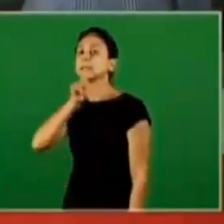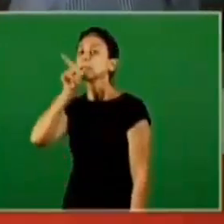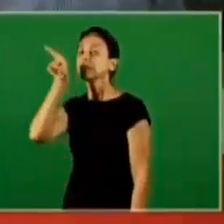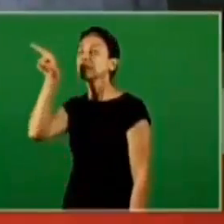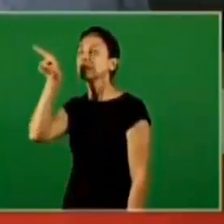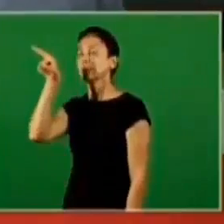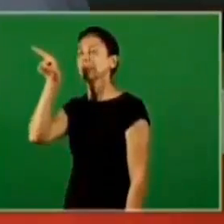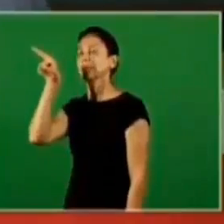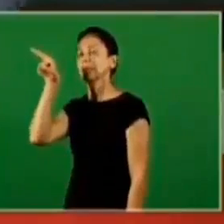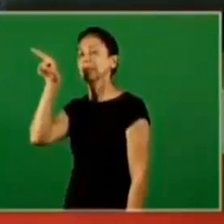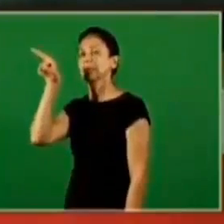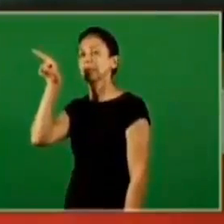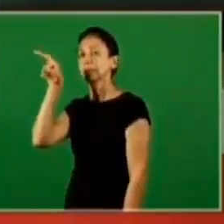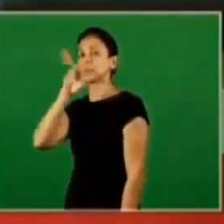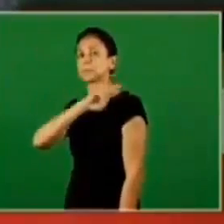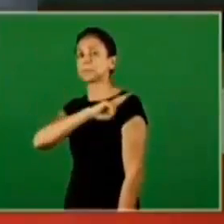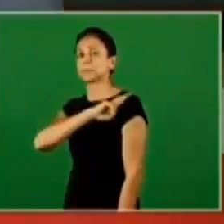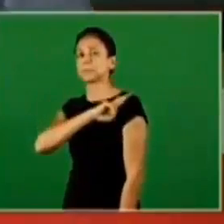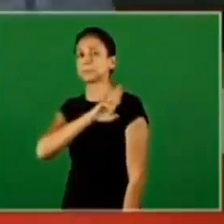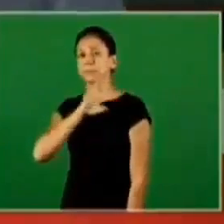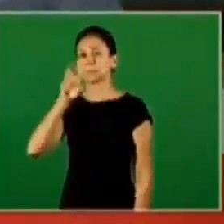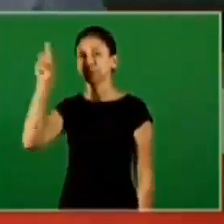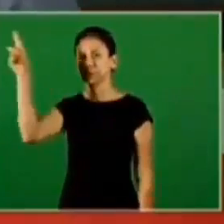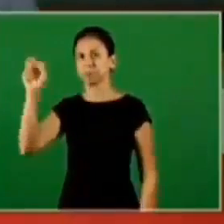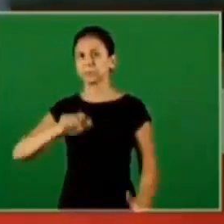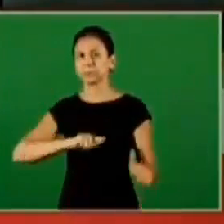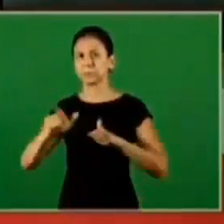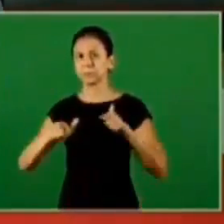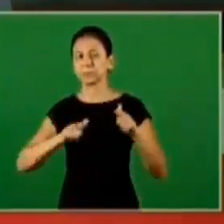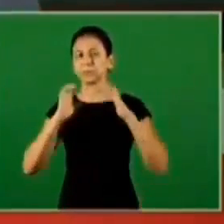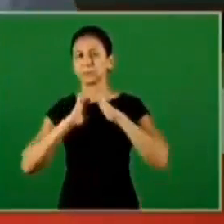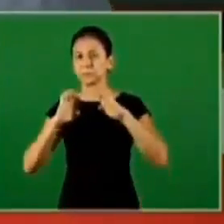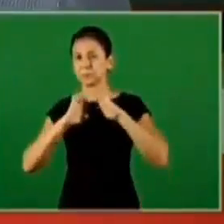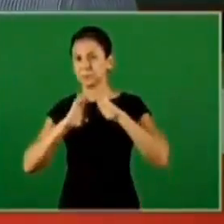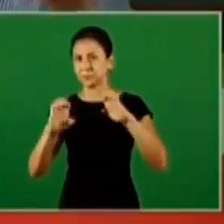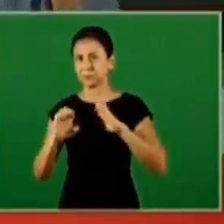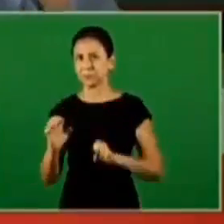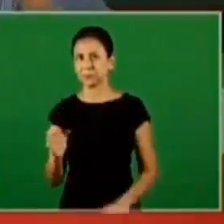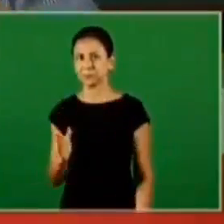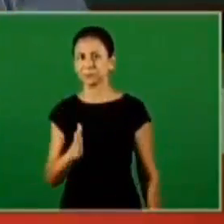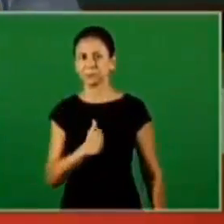a sovereign vocation. So fellowship,